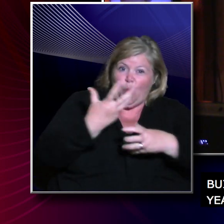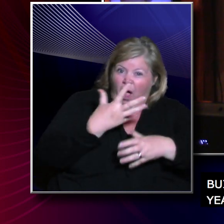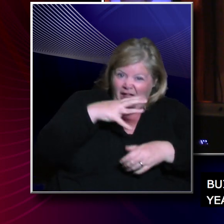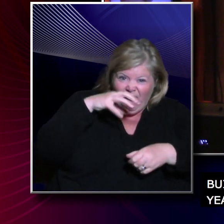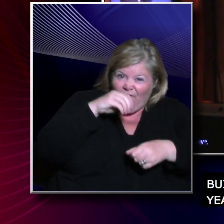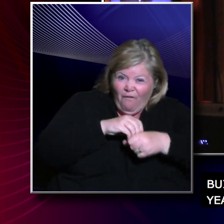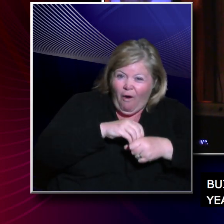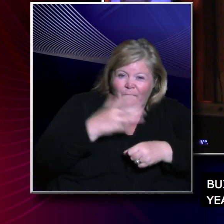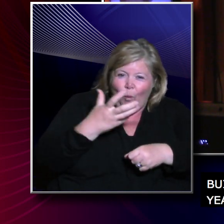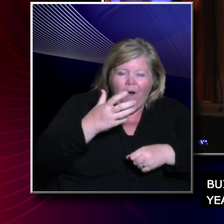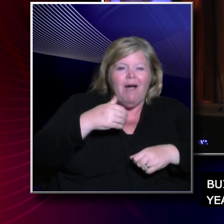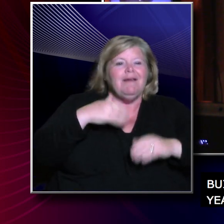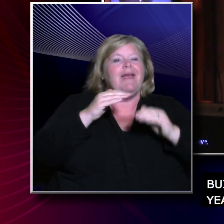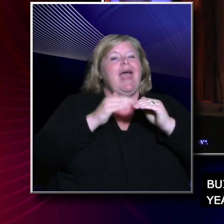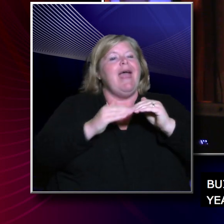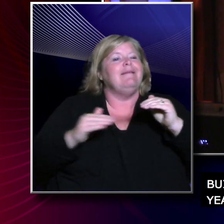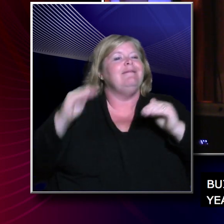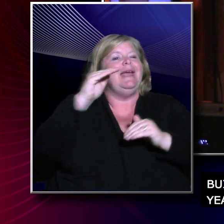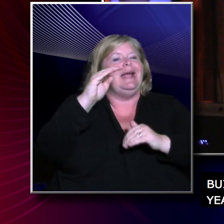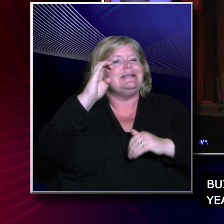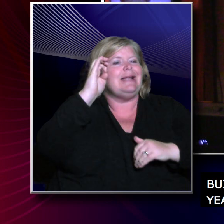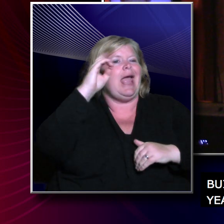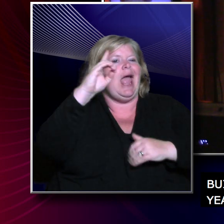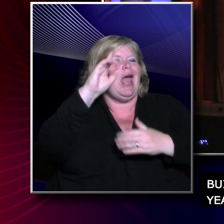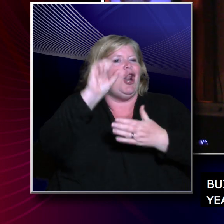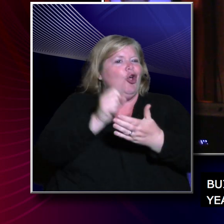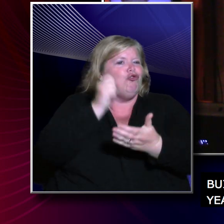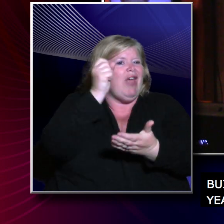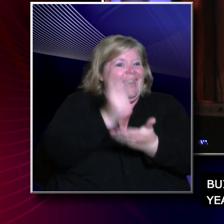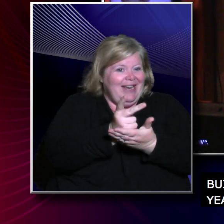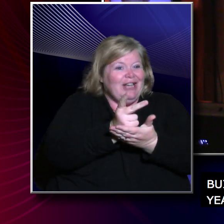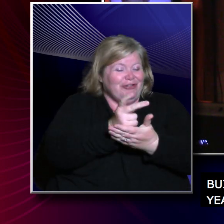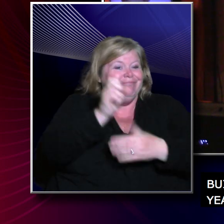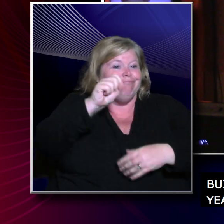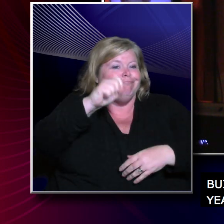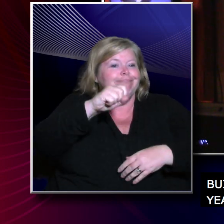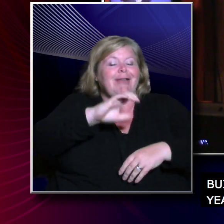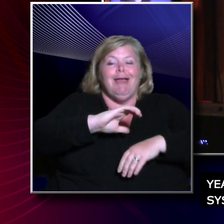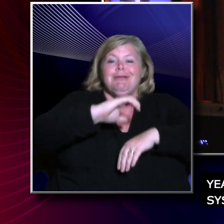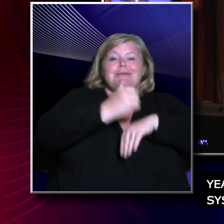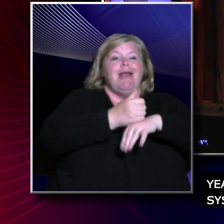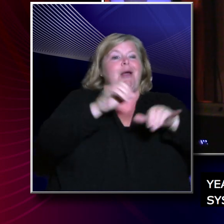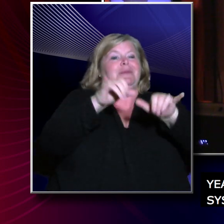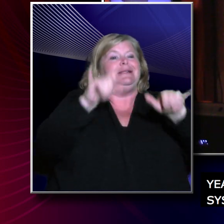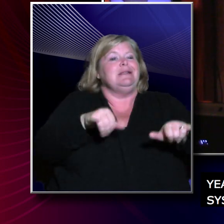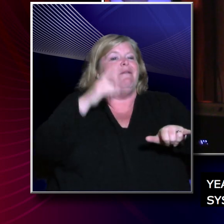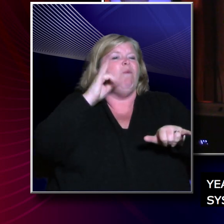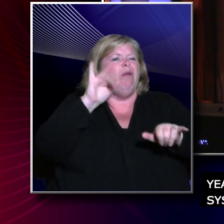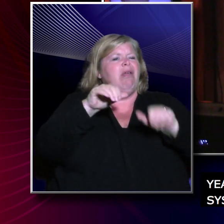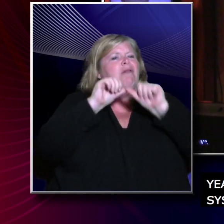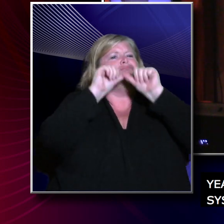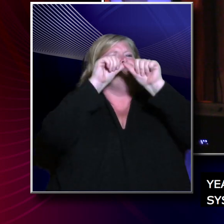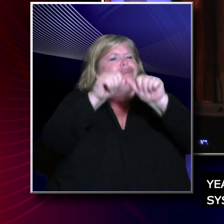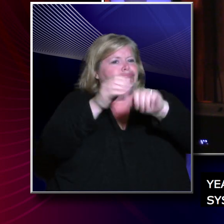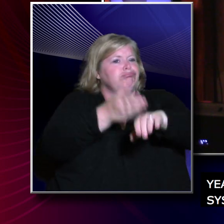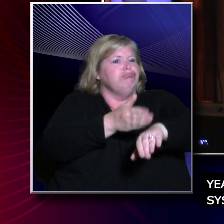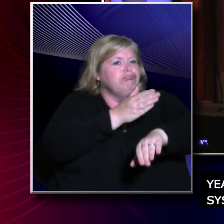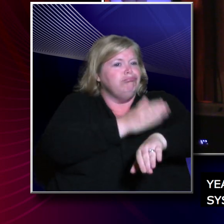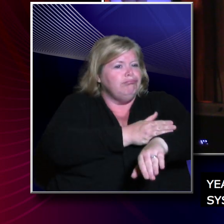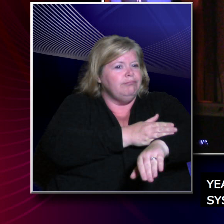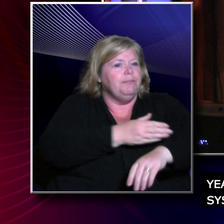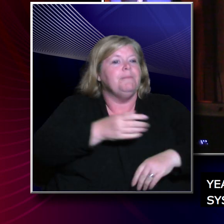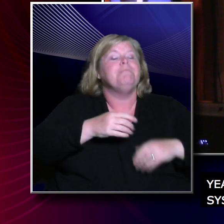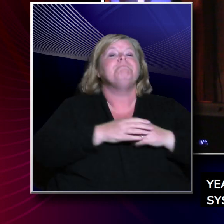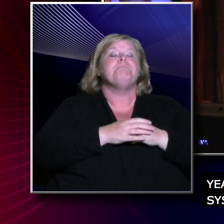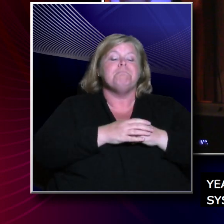Ed accreditation, setting up systems for continuous improvement. We are now in